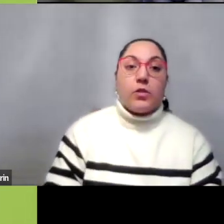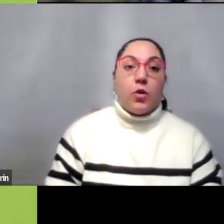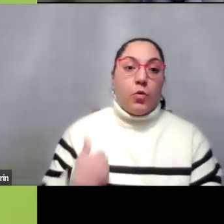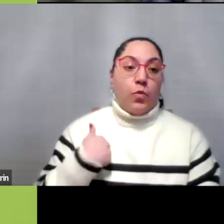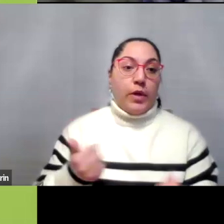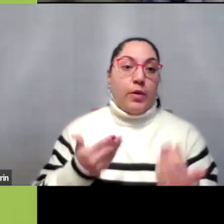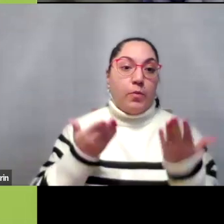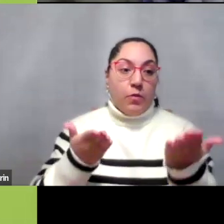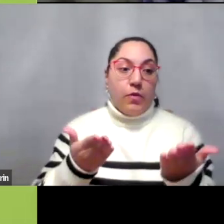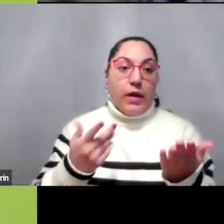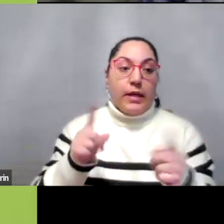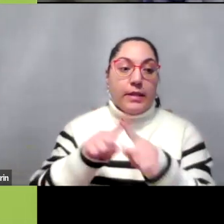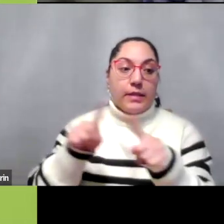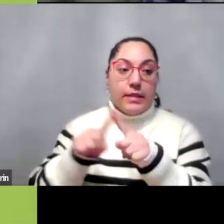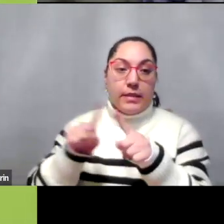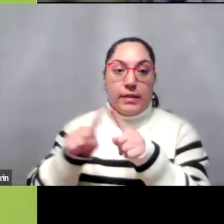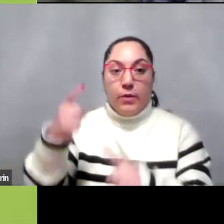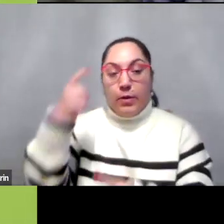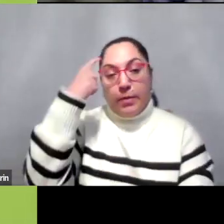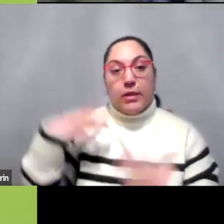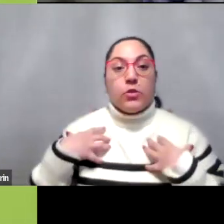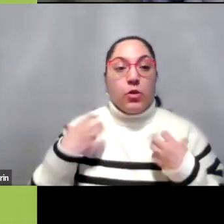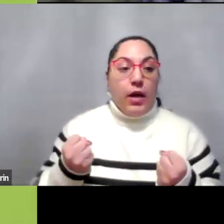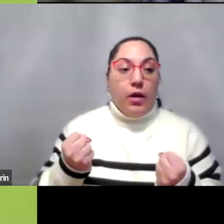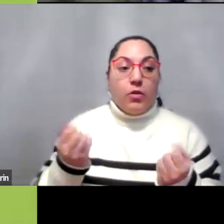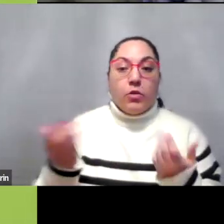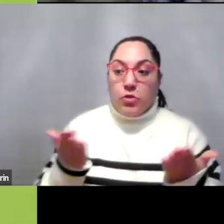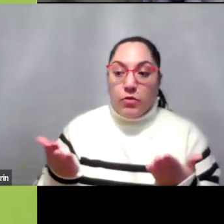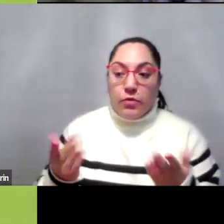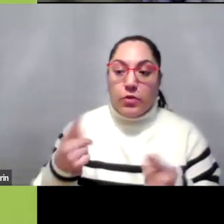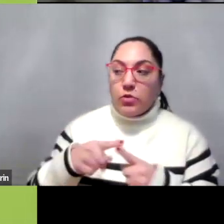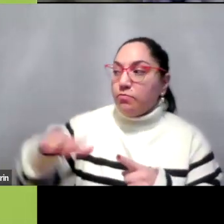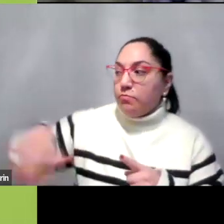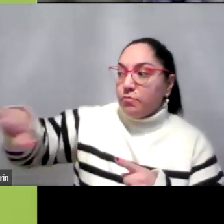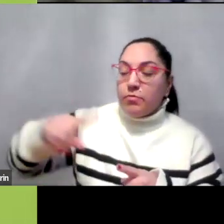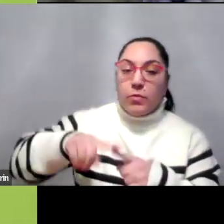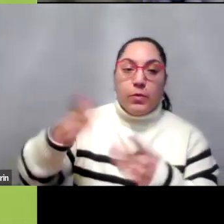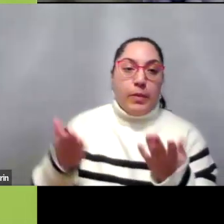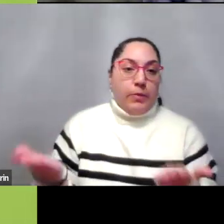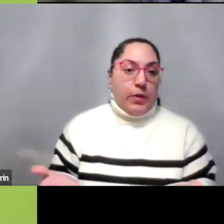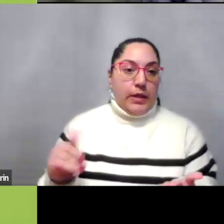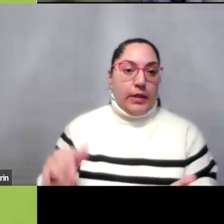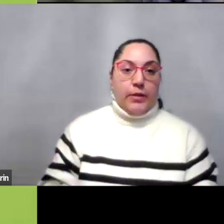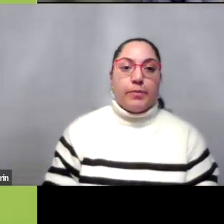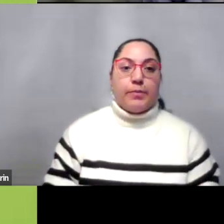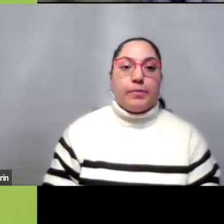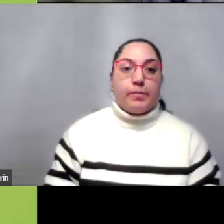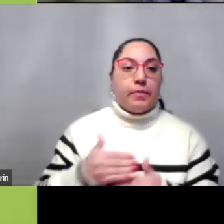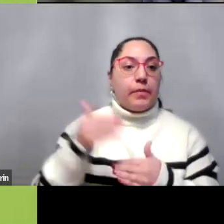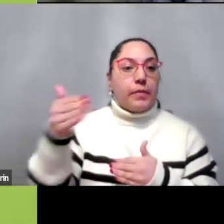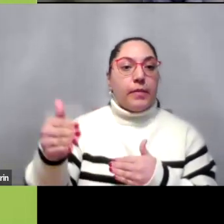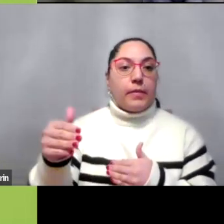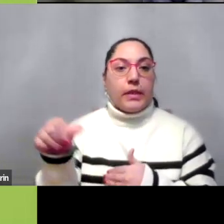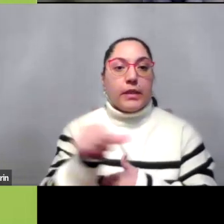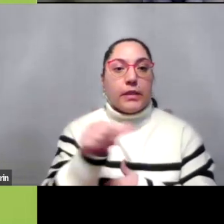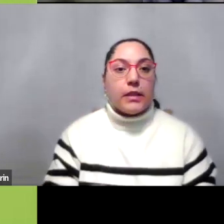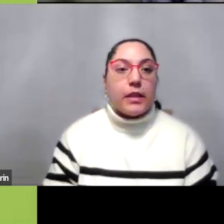provide mental health and substance use services to our constituents in the county. Next slide.